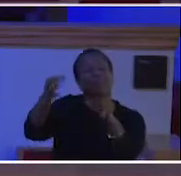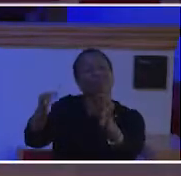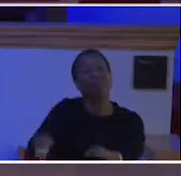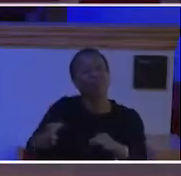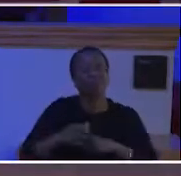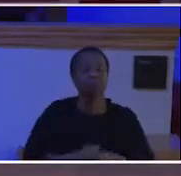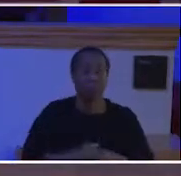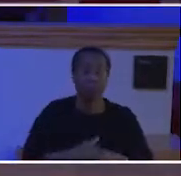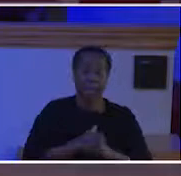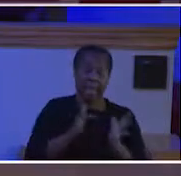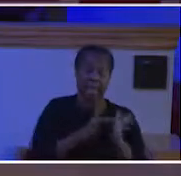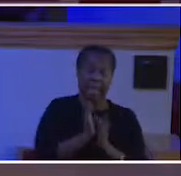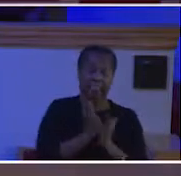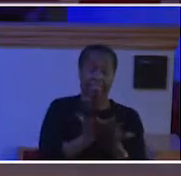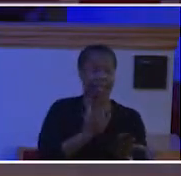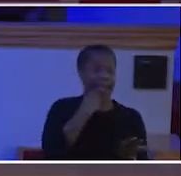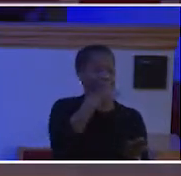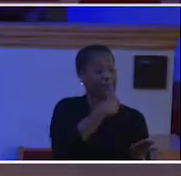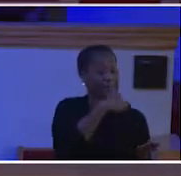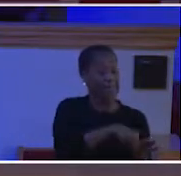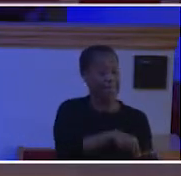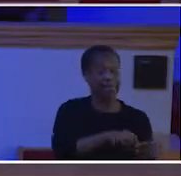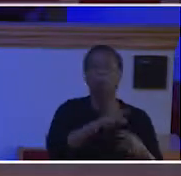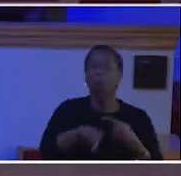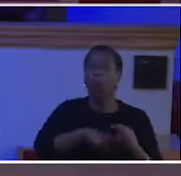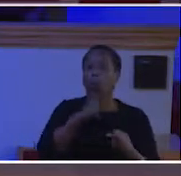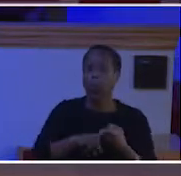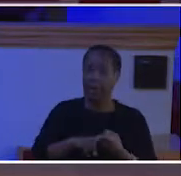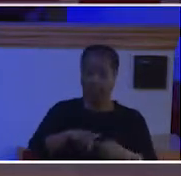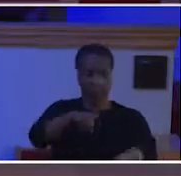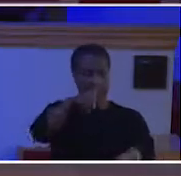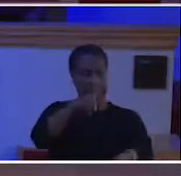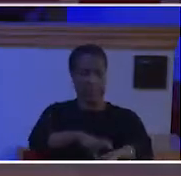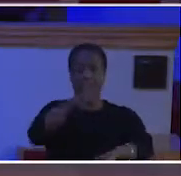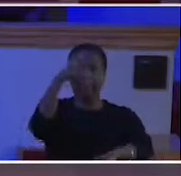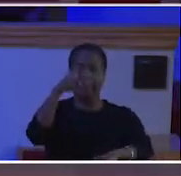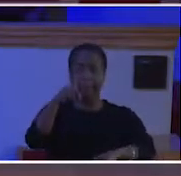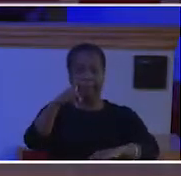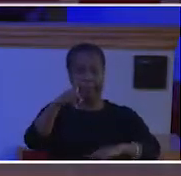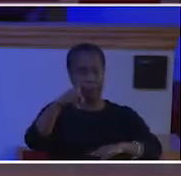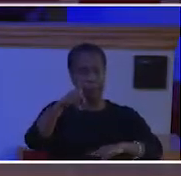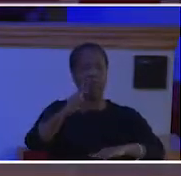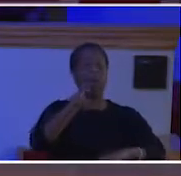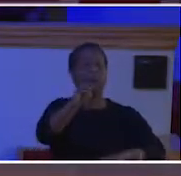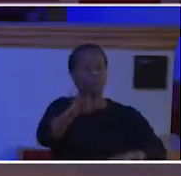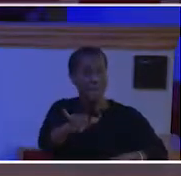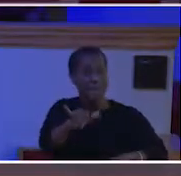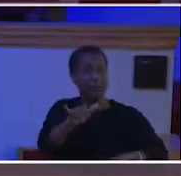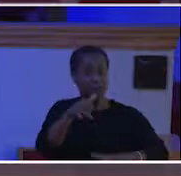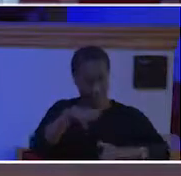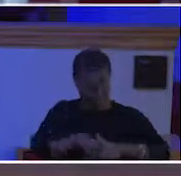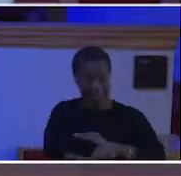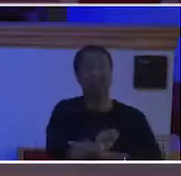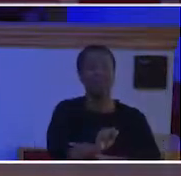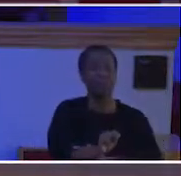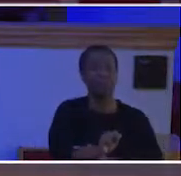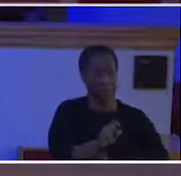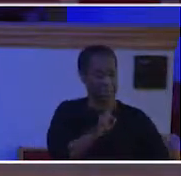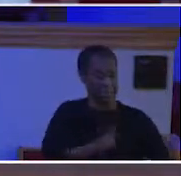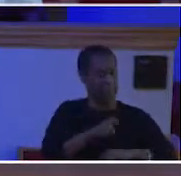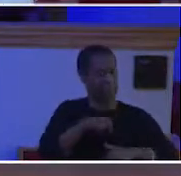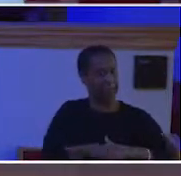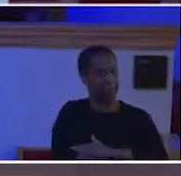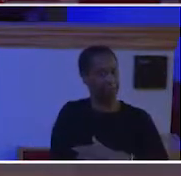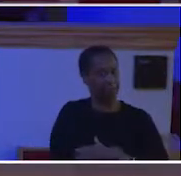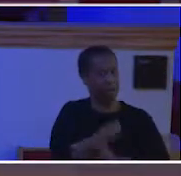the Bible says that when it was time for her to deliver, so then, since we have